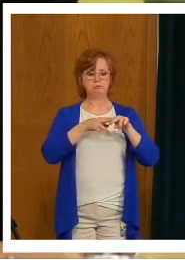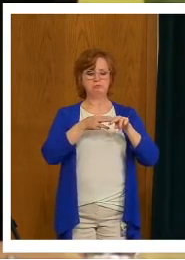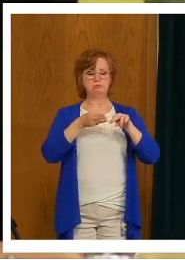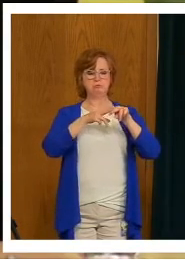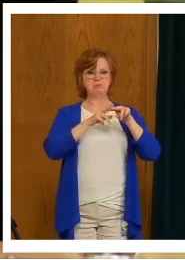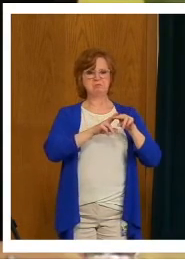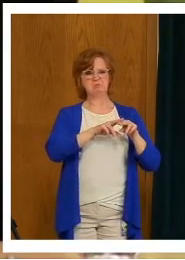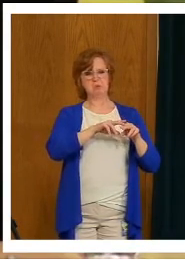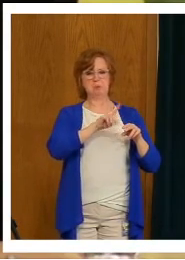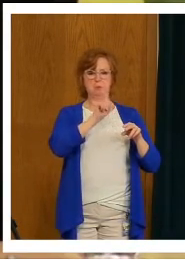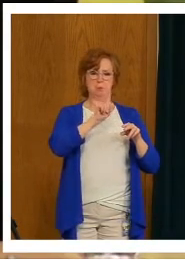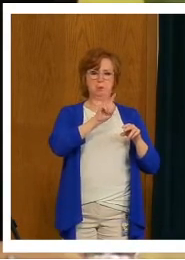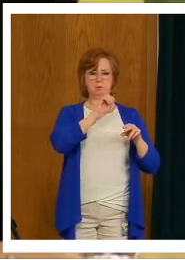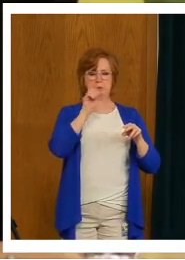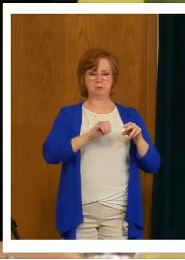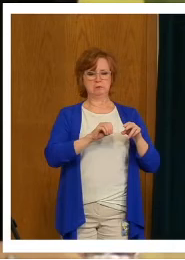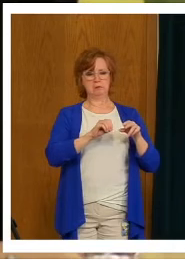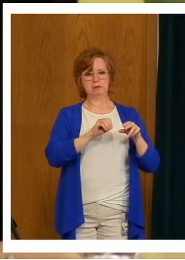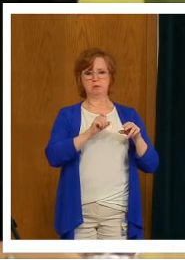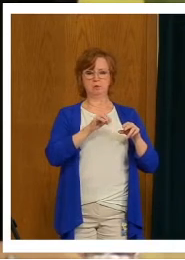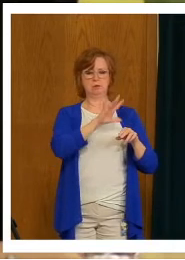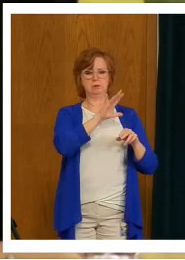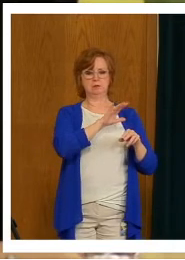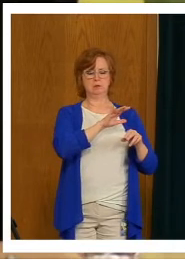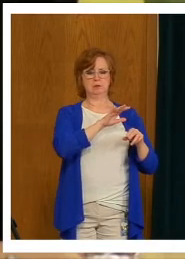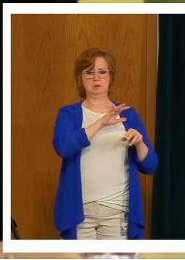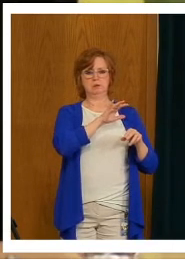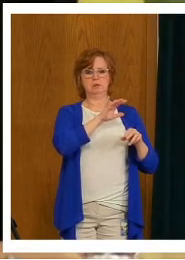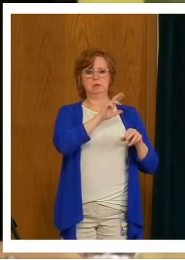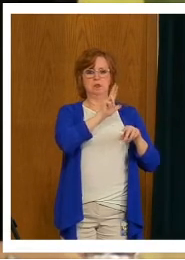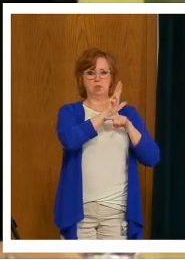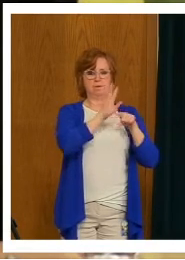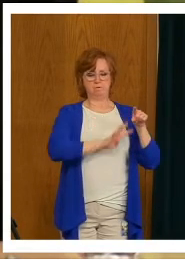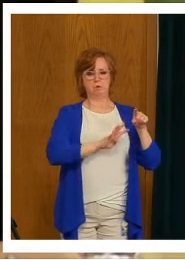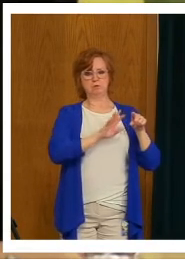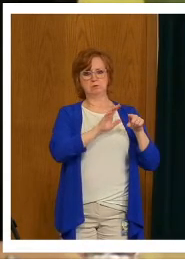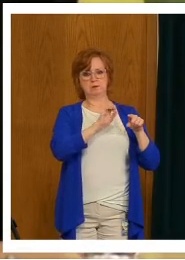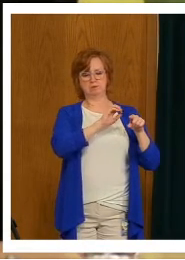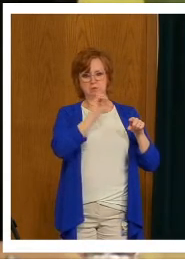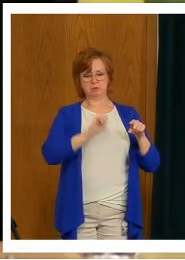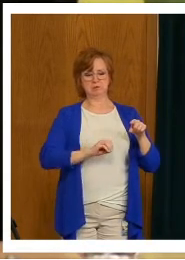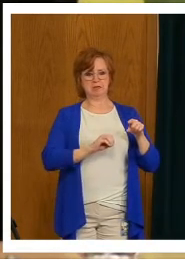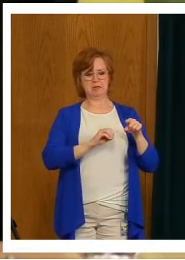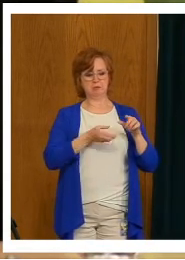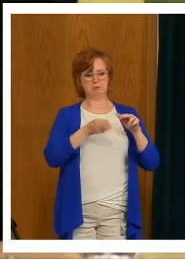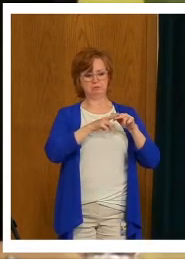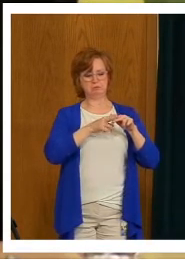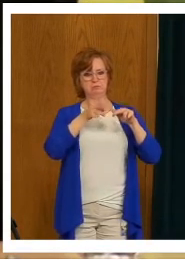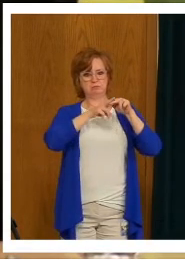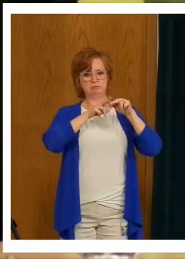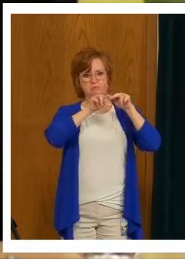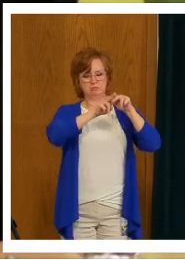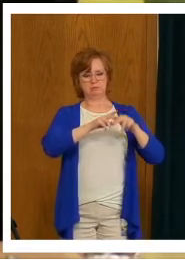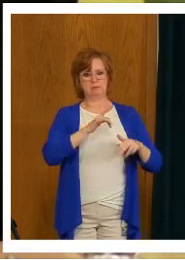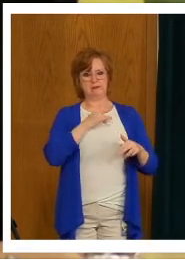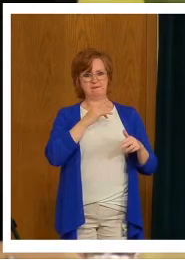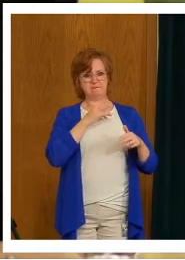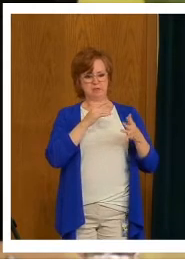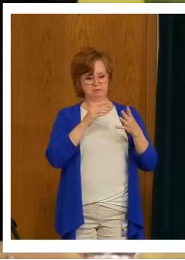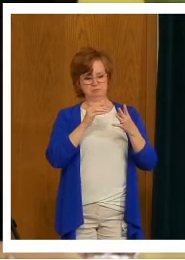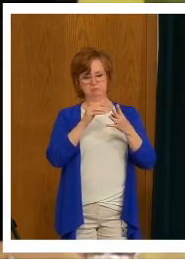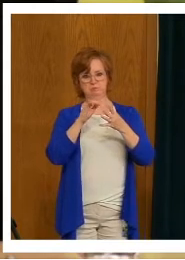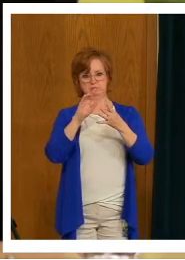1%, 0.75% a day. So we're looking, not too many days away, likely sometime we would hope in